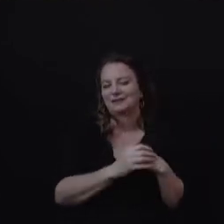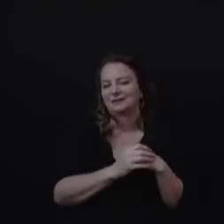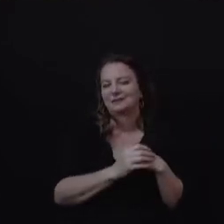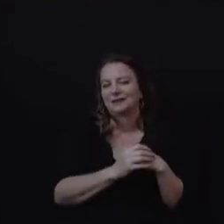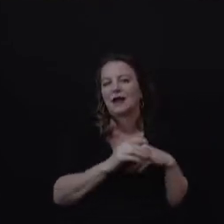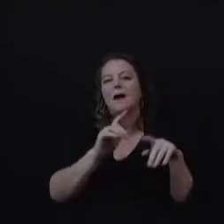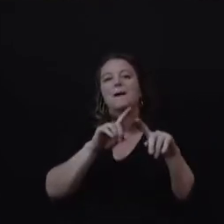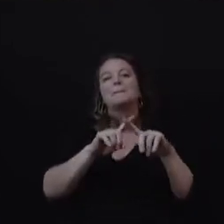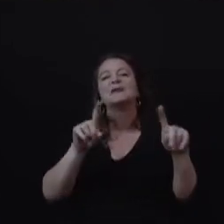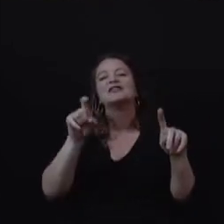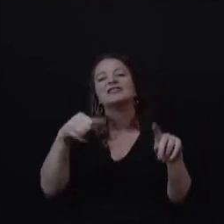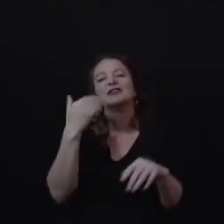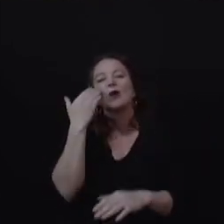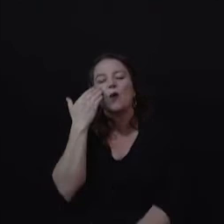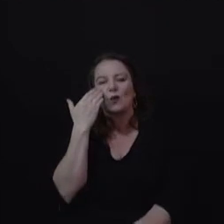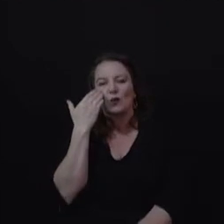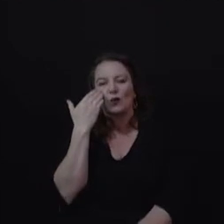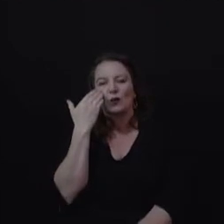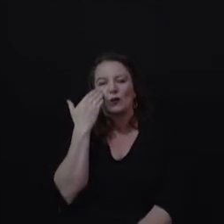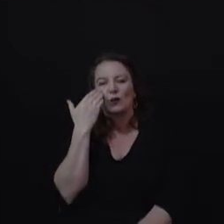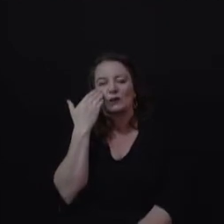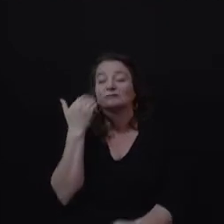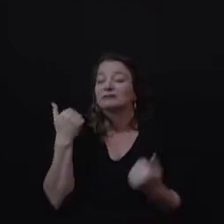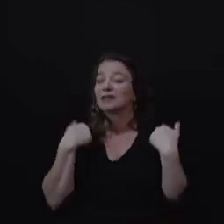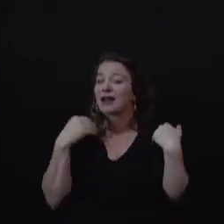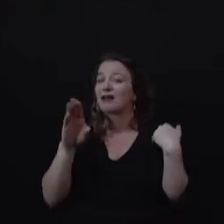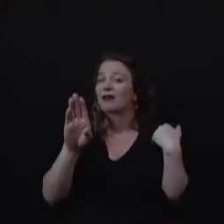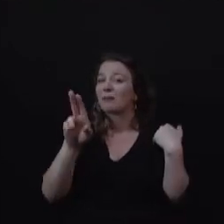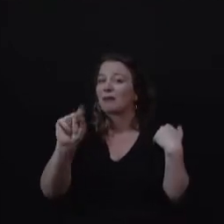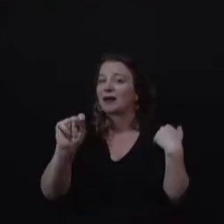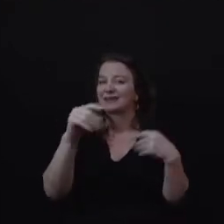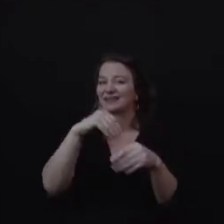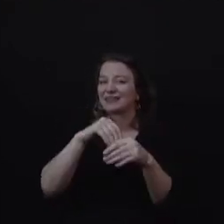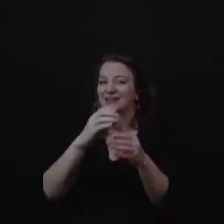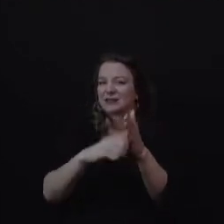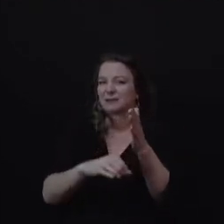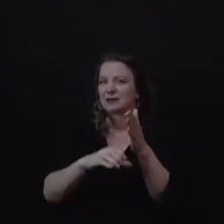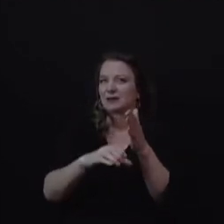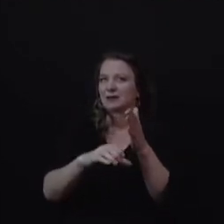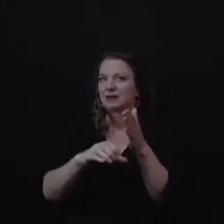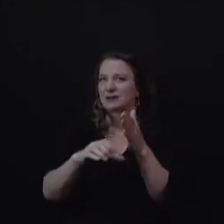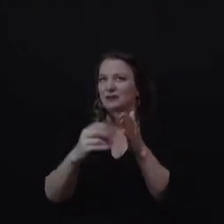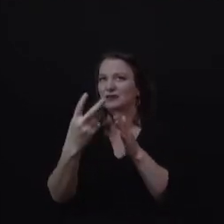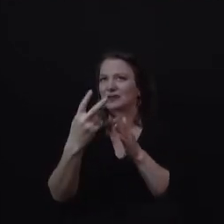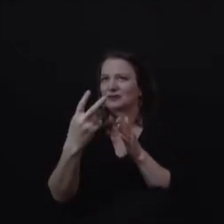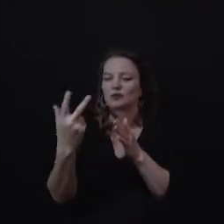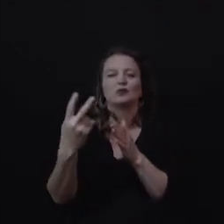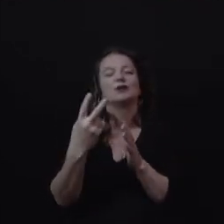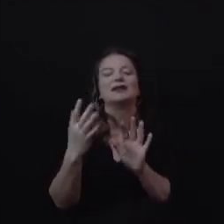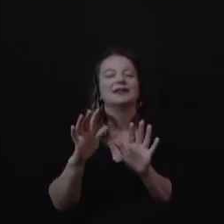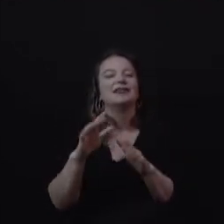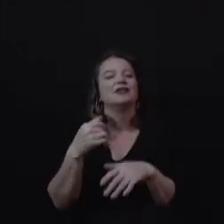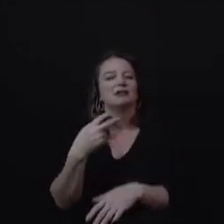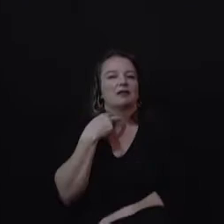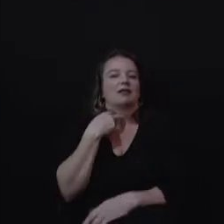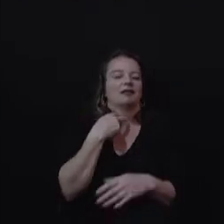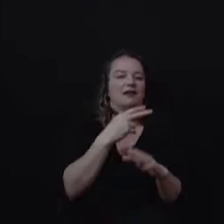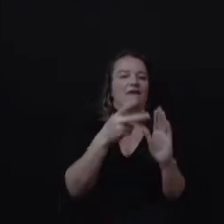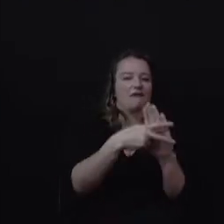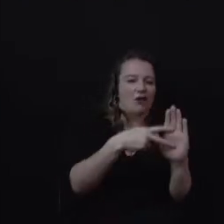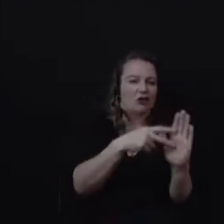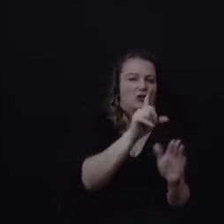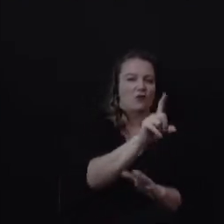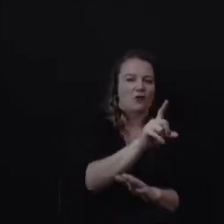But you need to know that there's a but in chapter in verse 4. That's in chapter 3. You're stuck in verses 1 and 3